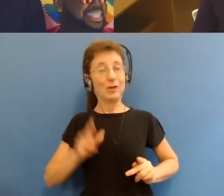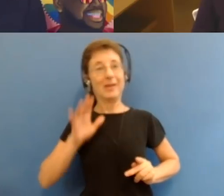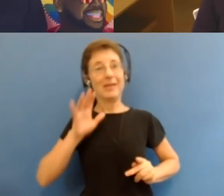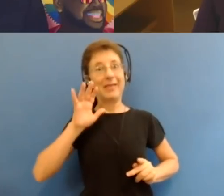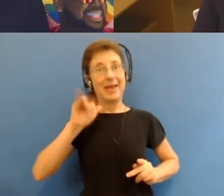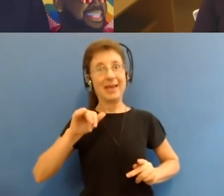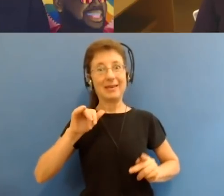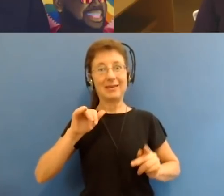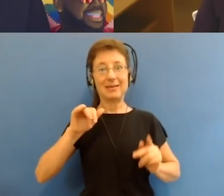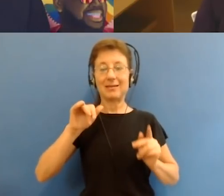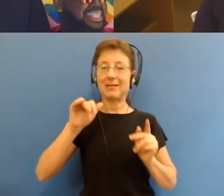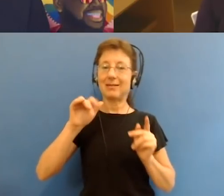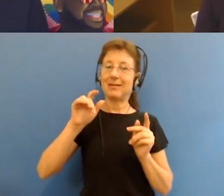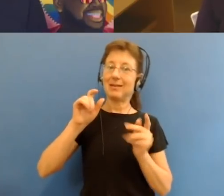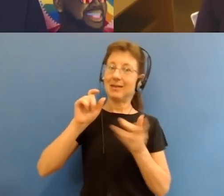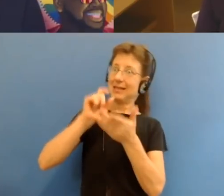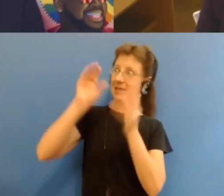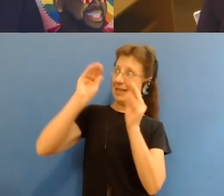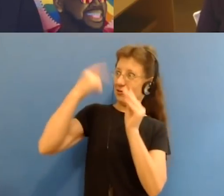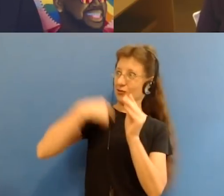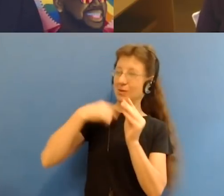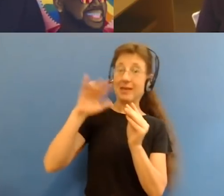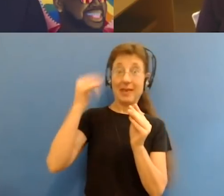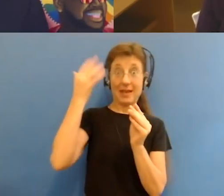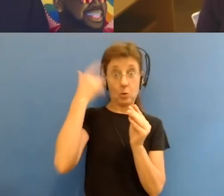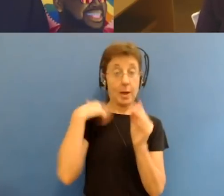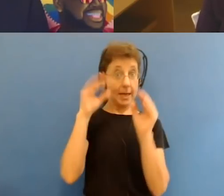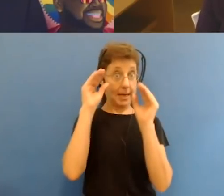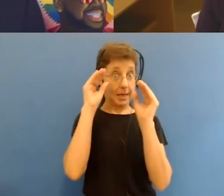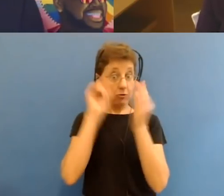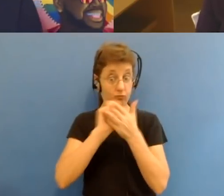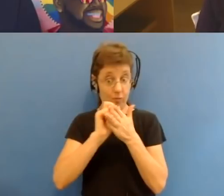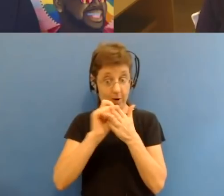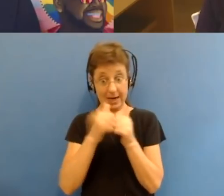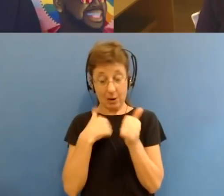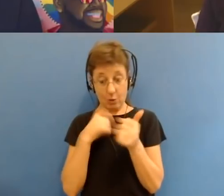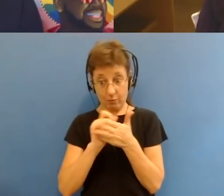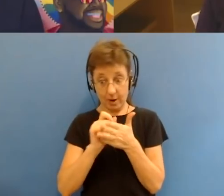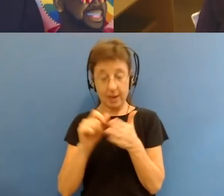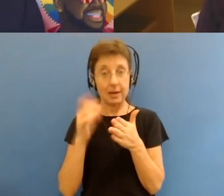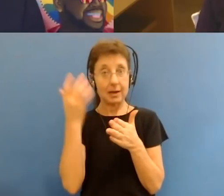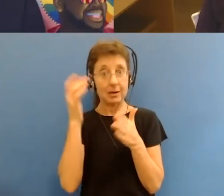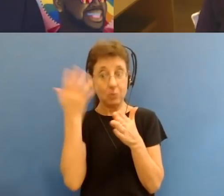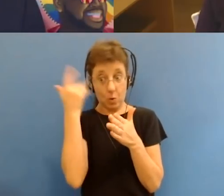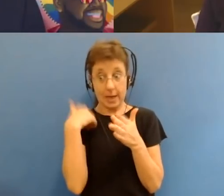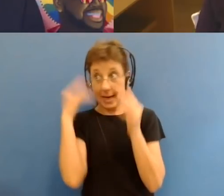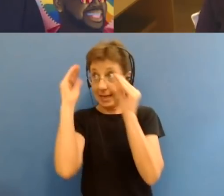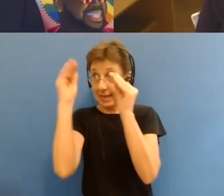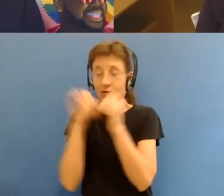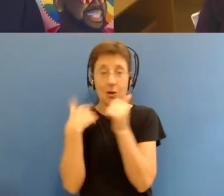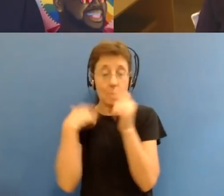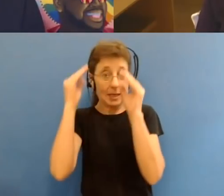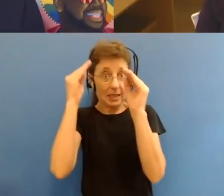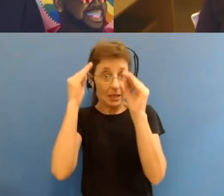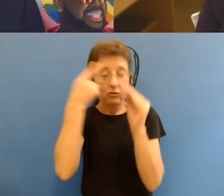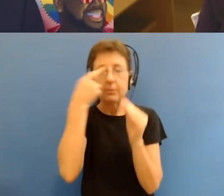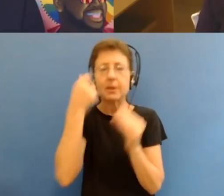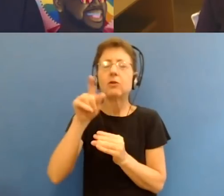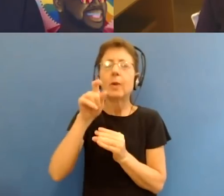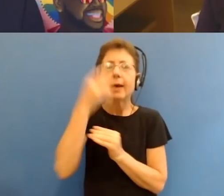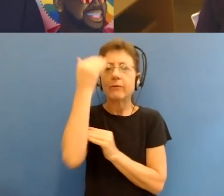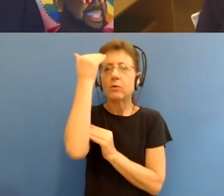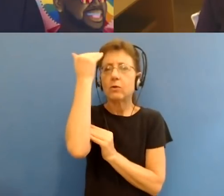write in the way that I write. This is why I teach in the way that I teach, because you have to know